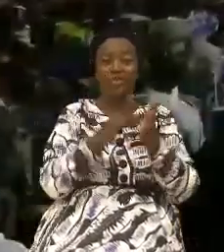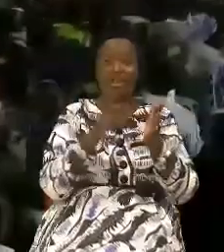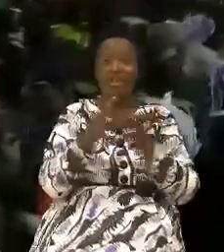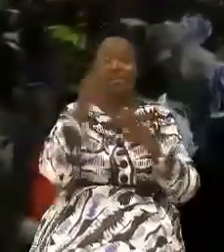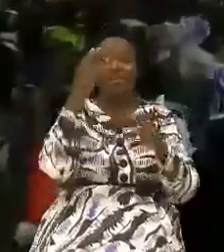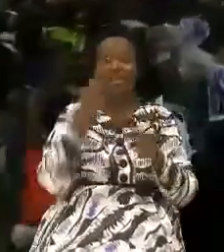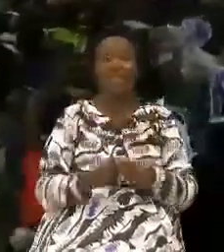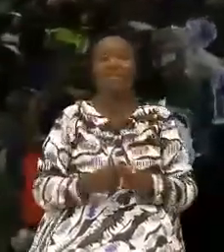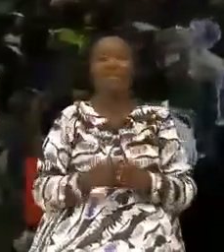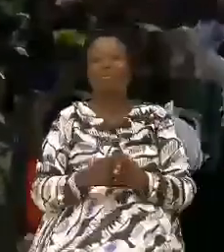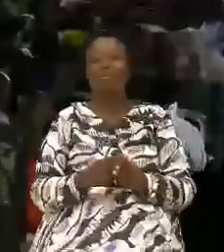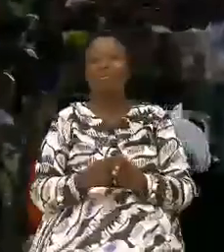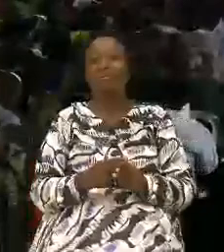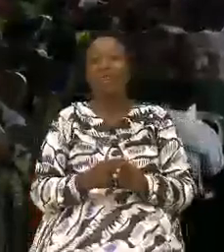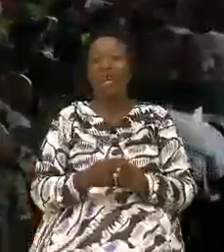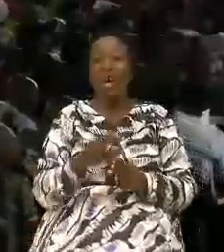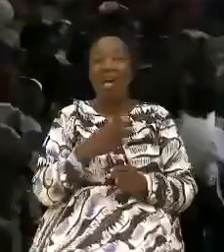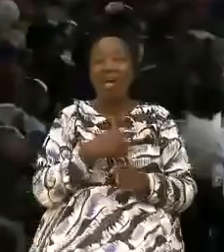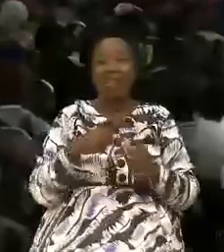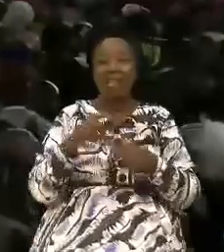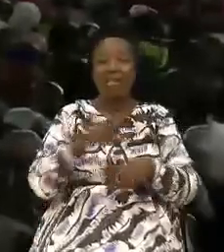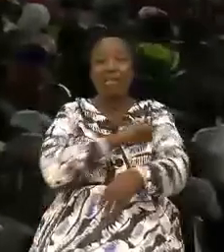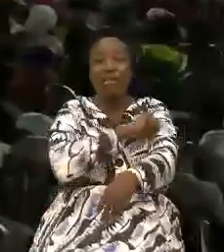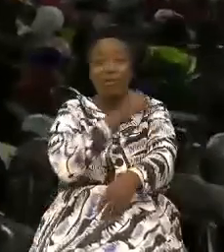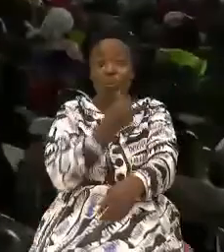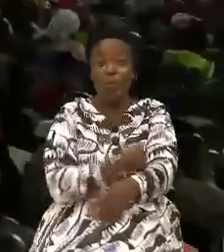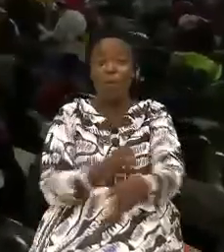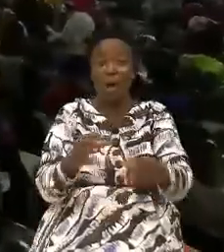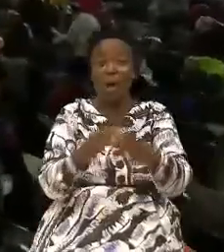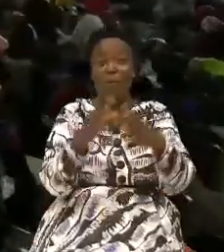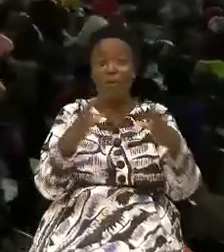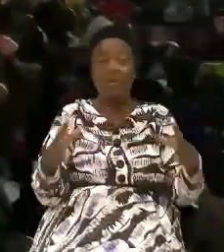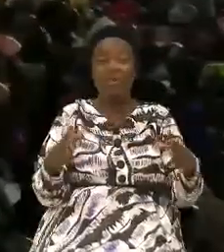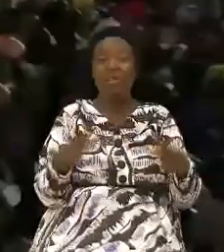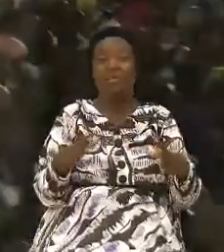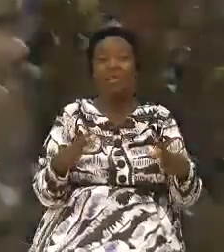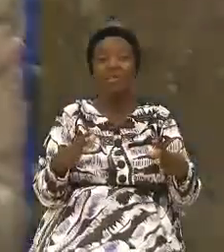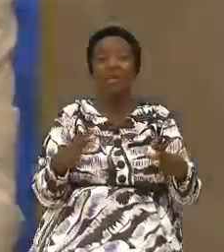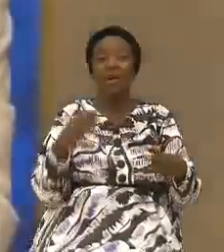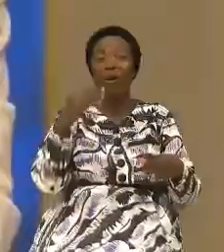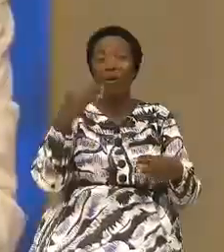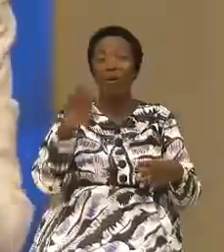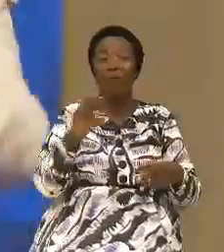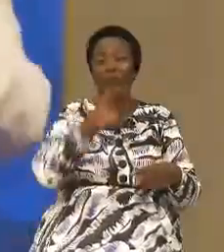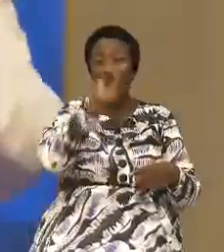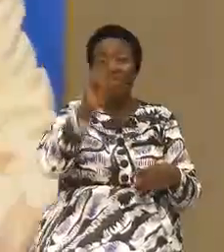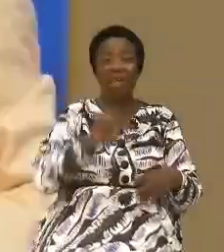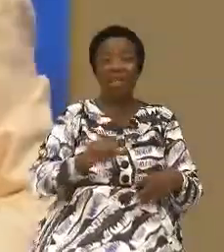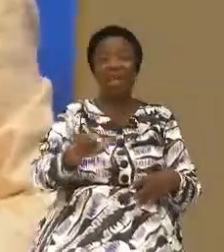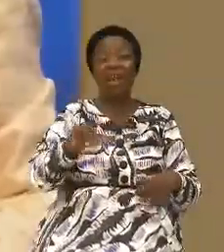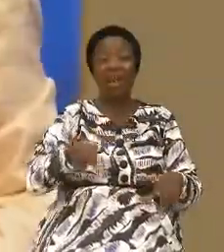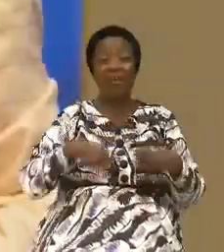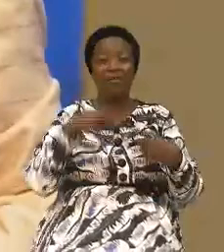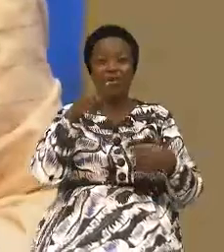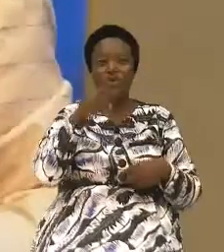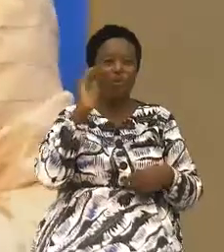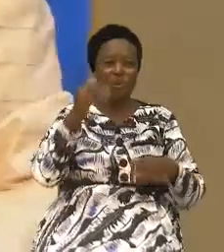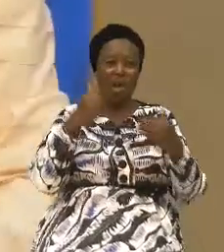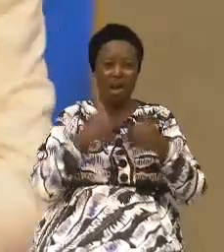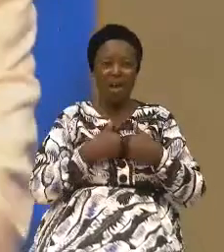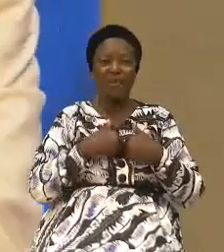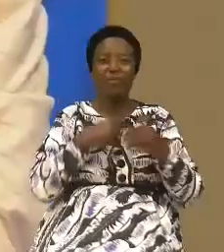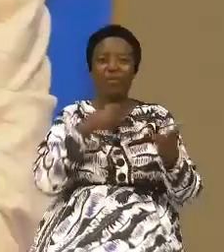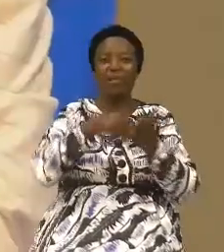name. And the super abundance of eternal life you will have